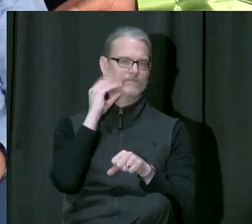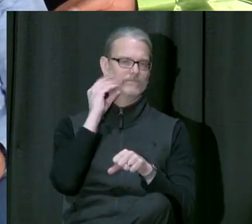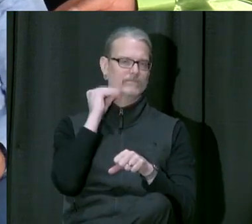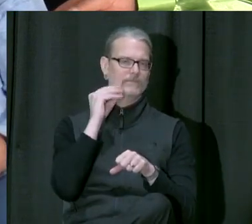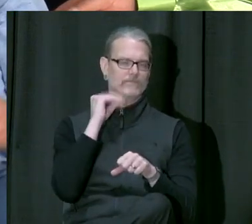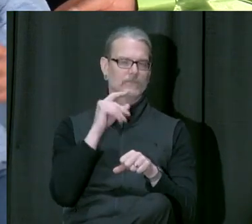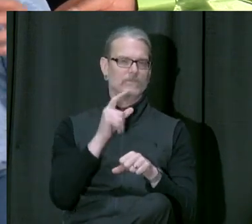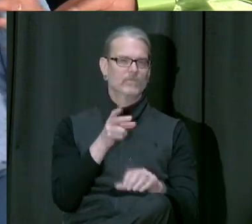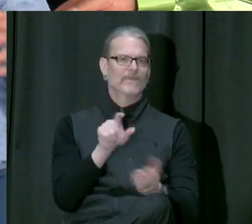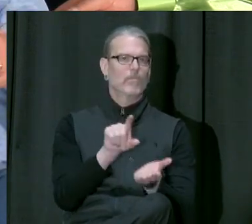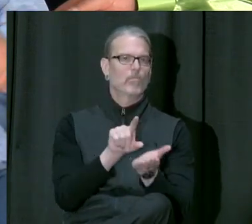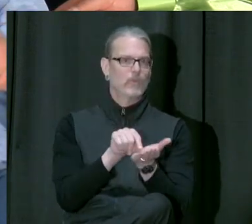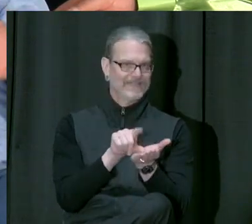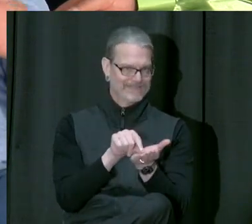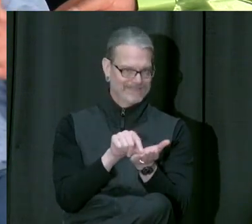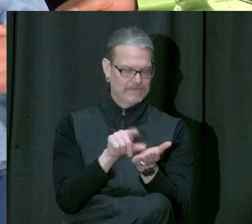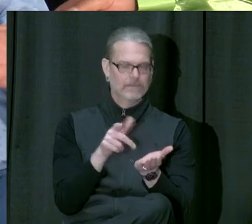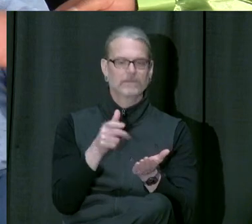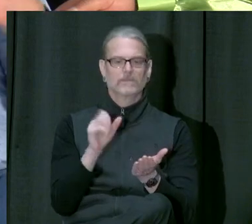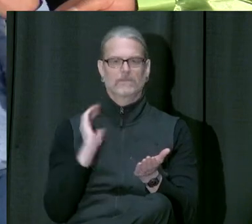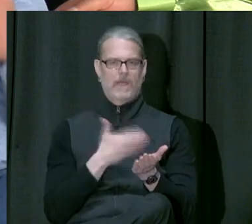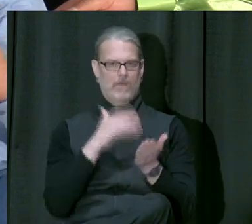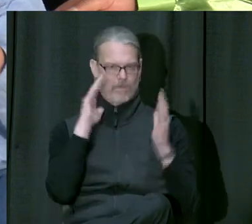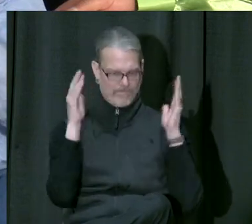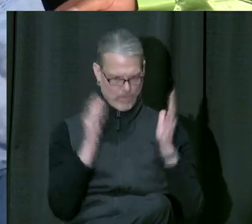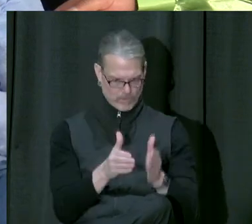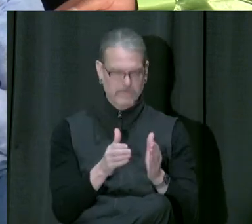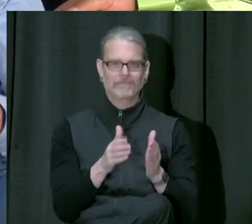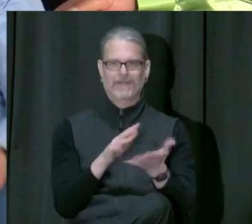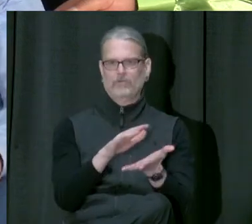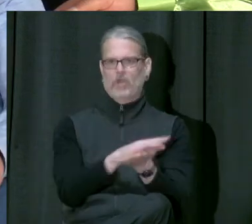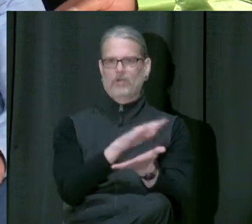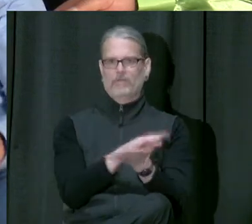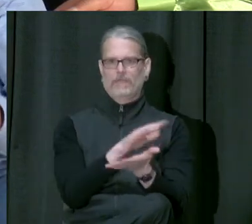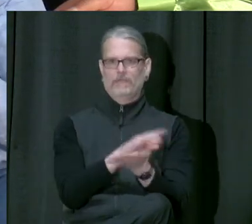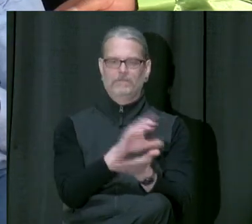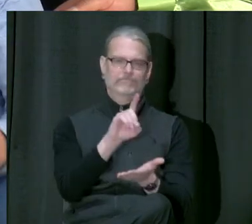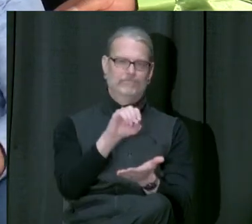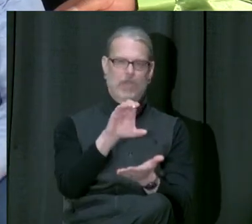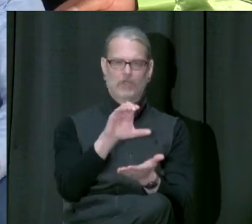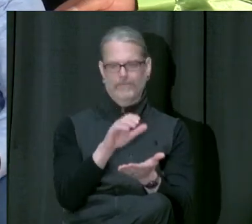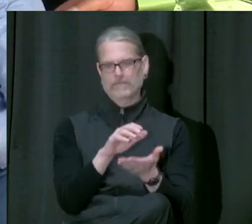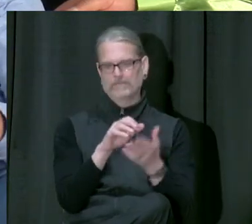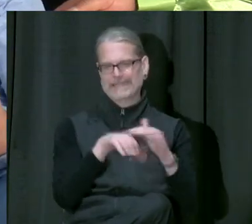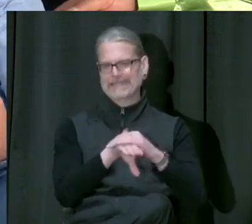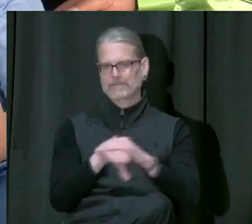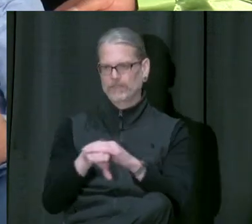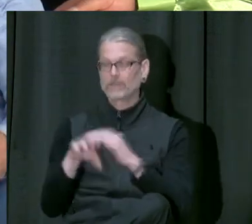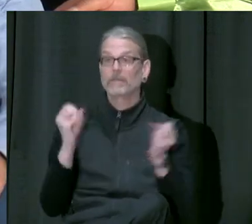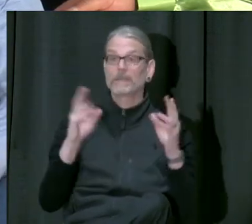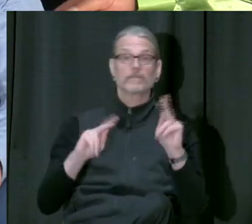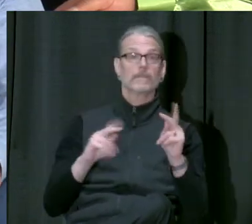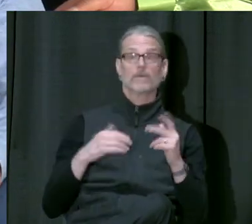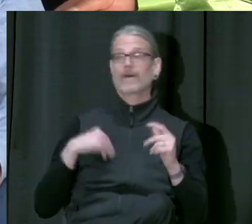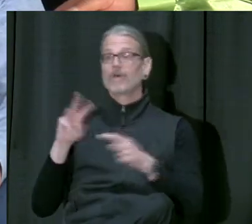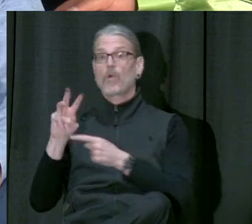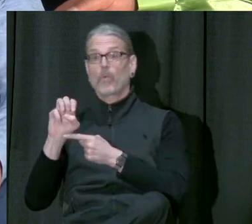so our focus has always been on document accessibility. I mean, there's a lot of people out there doing web